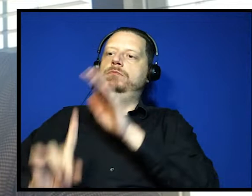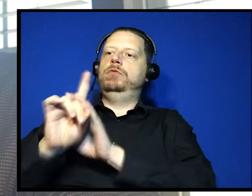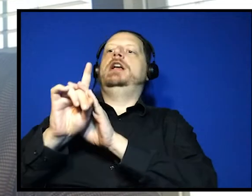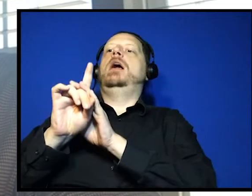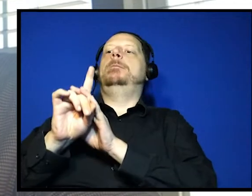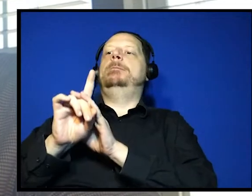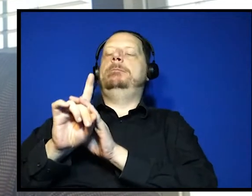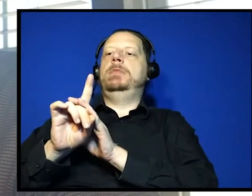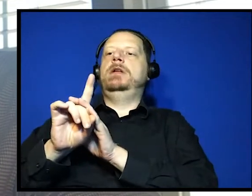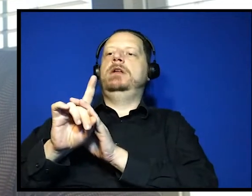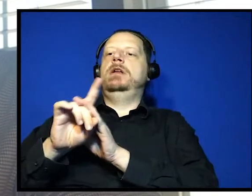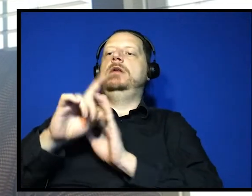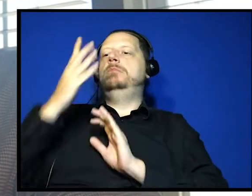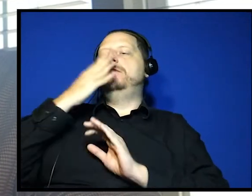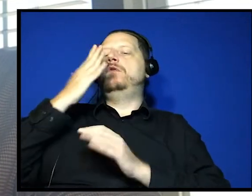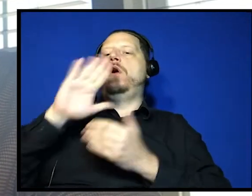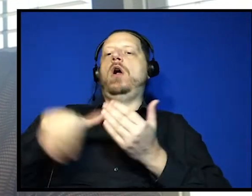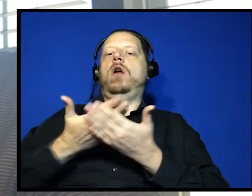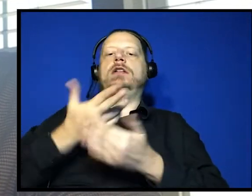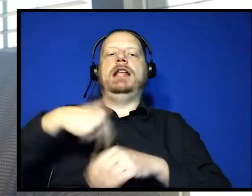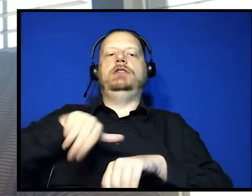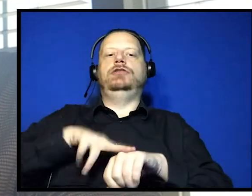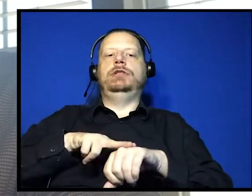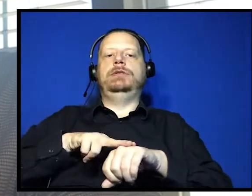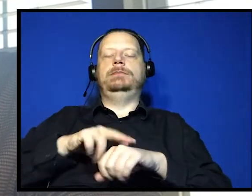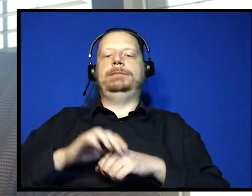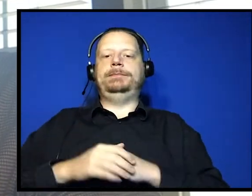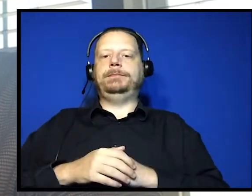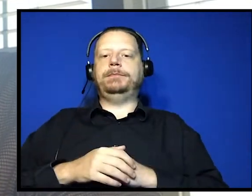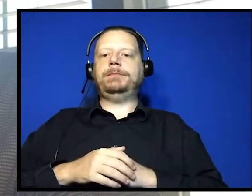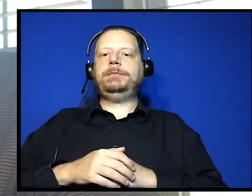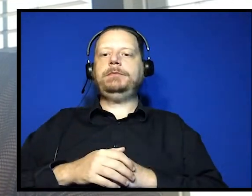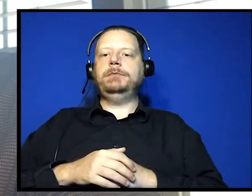up before all the nations.